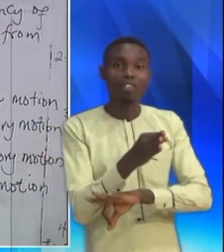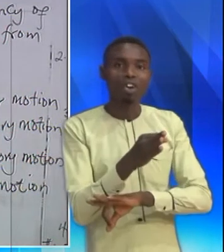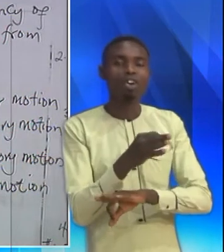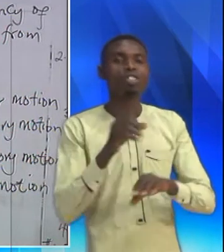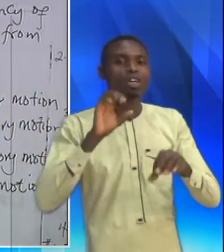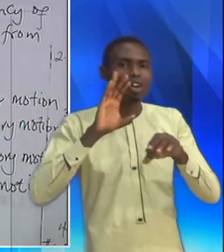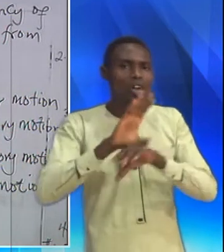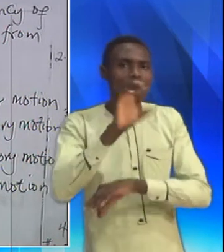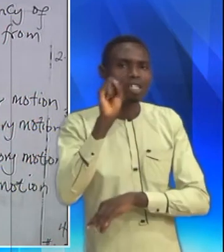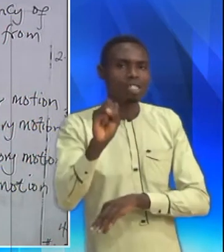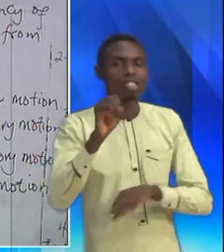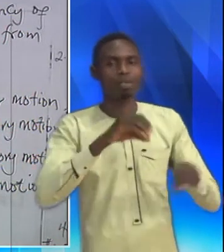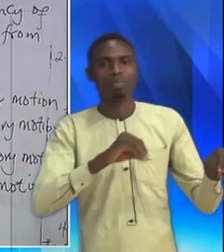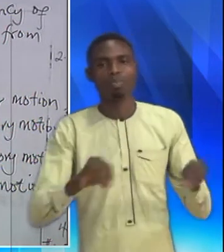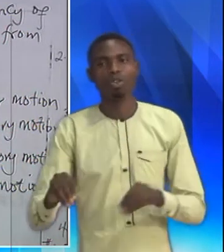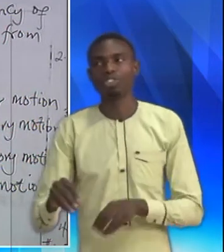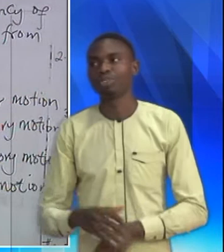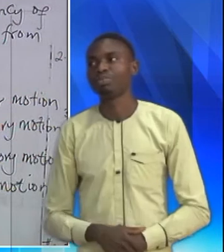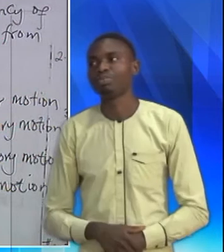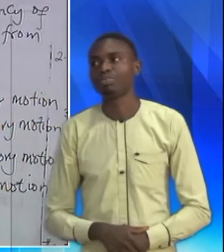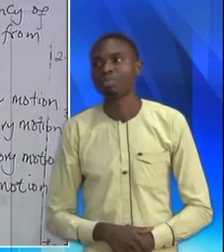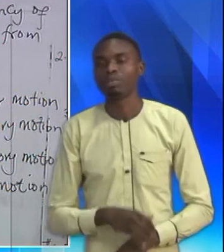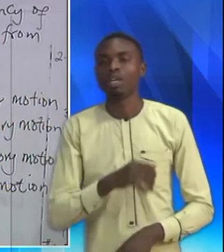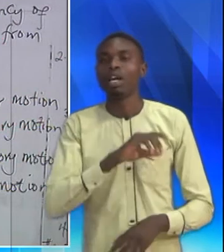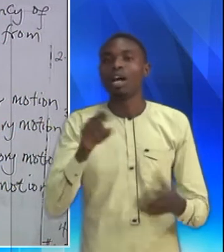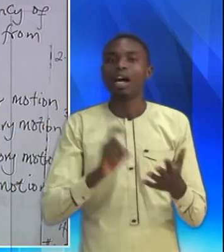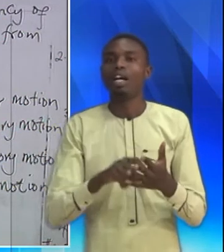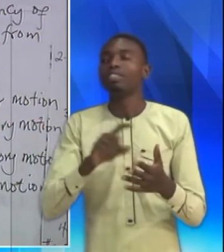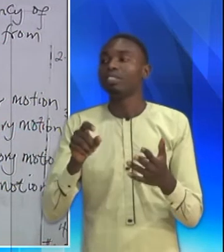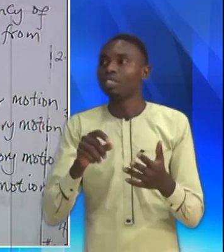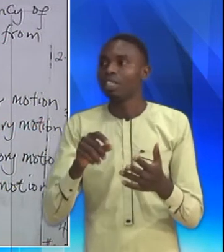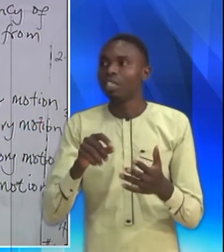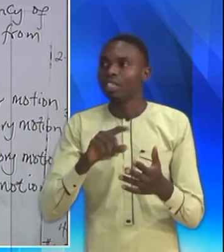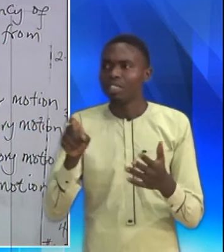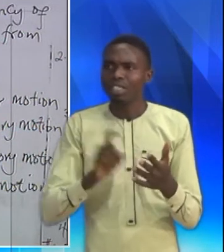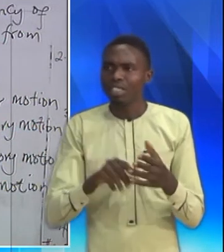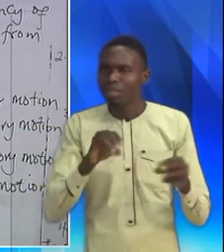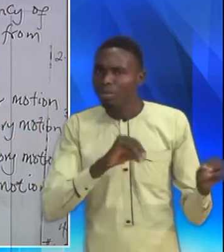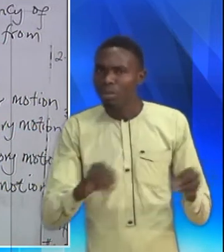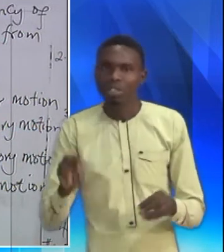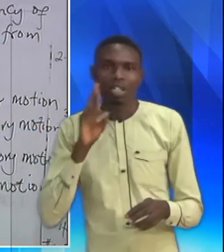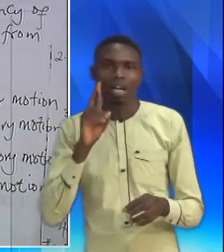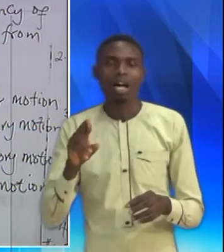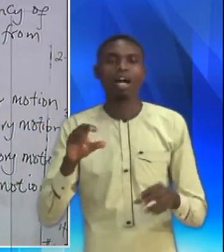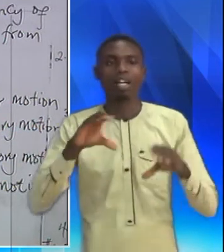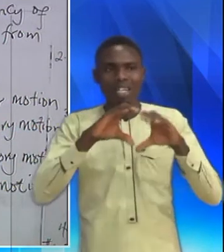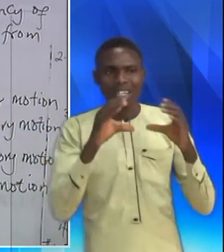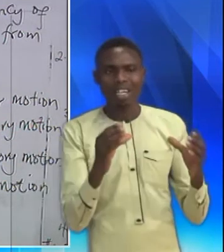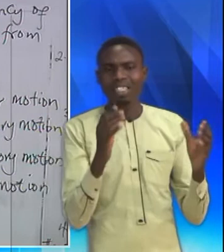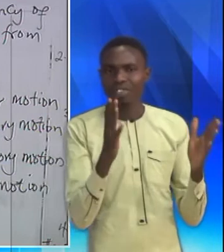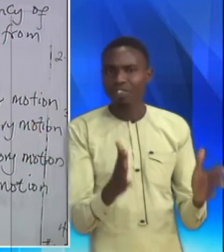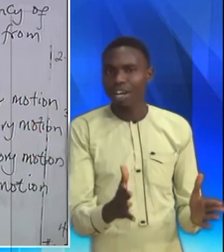So, and these motions are classified into 4 types. So, we